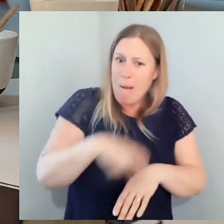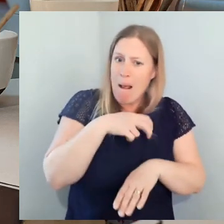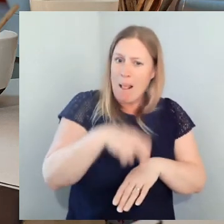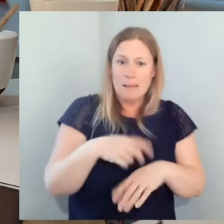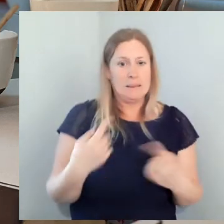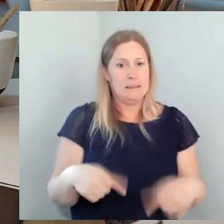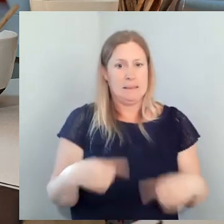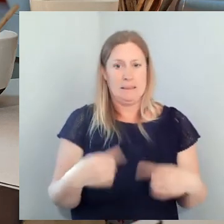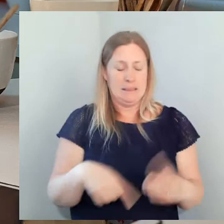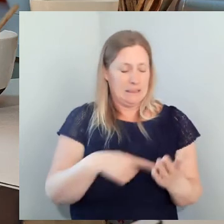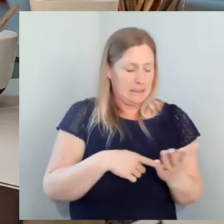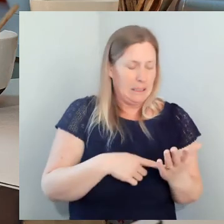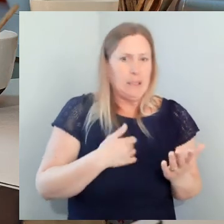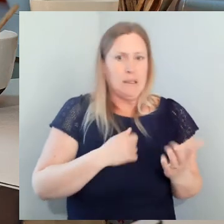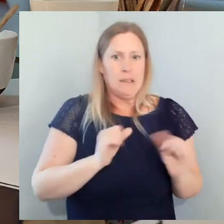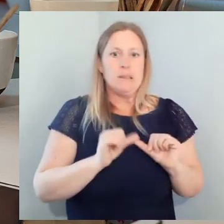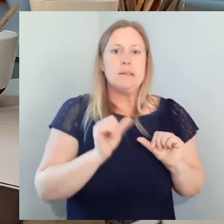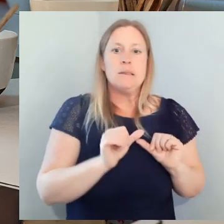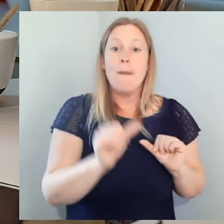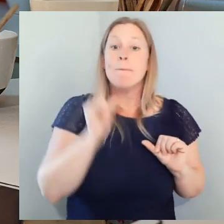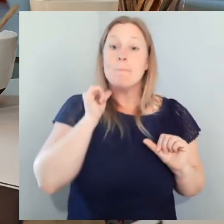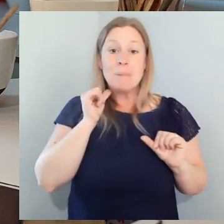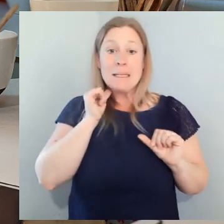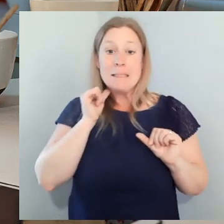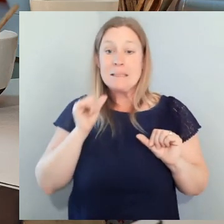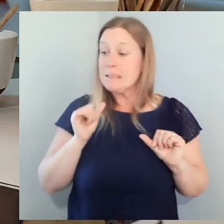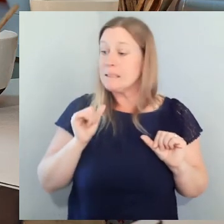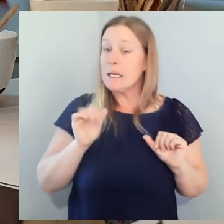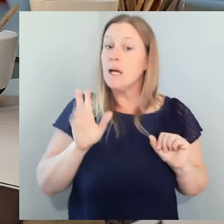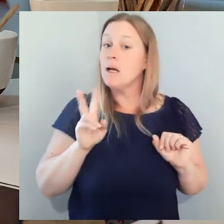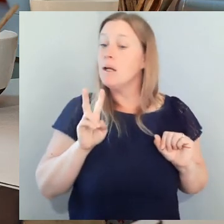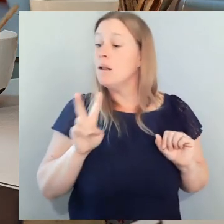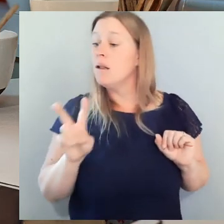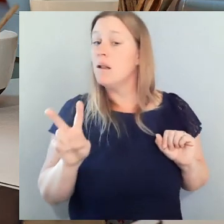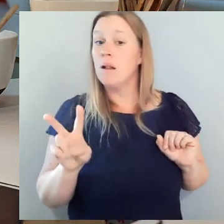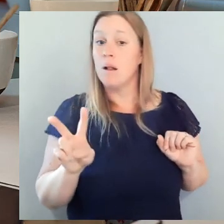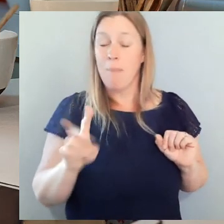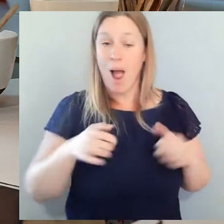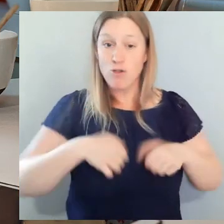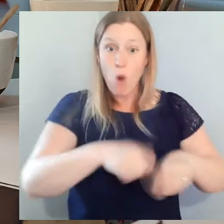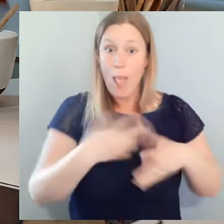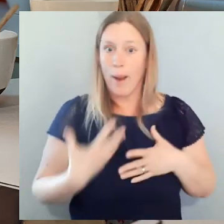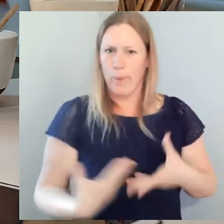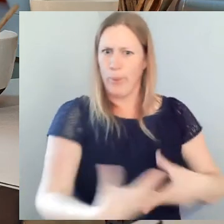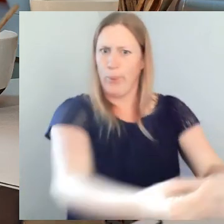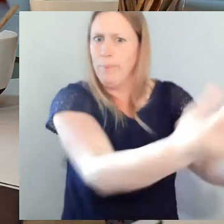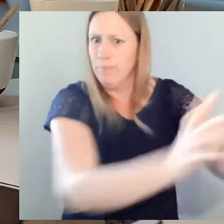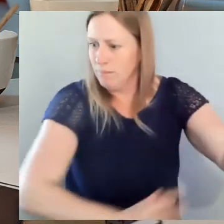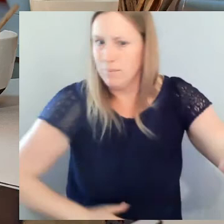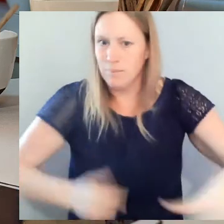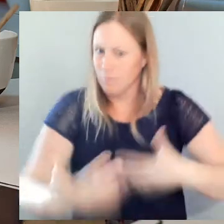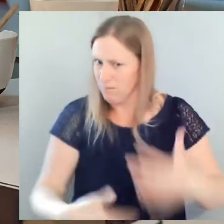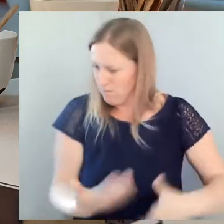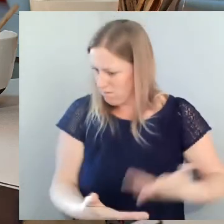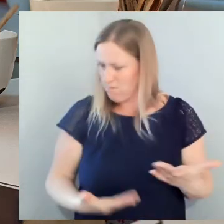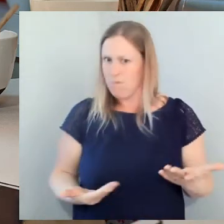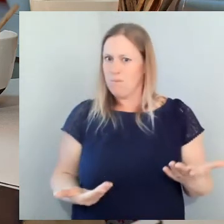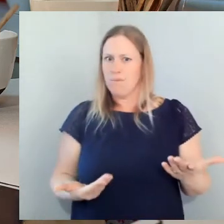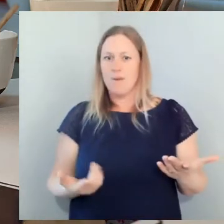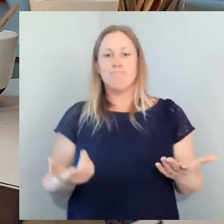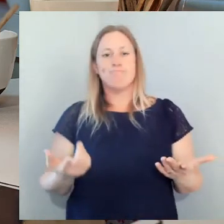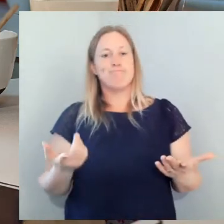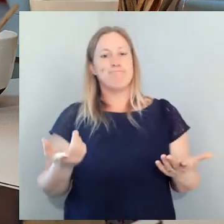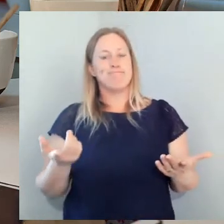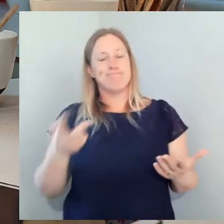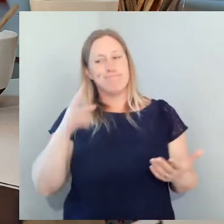lovely grass-fed butter coming from Ireland. Then, as we passed the meat counter, my trolley kind of took off like